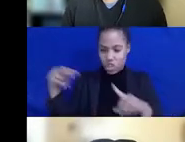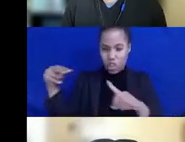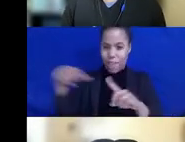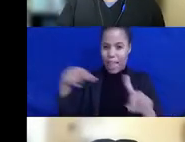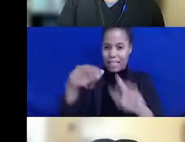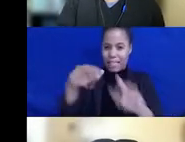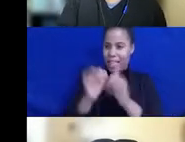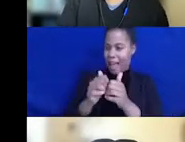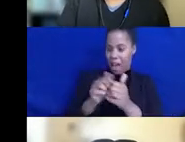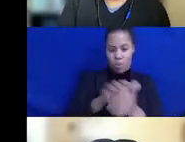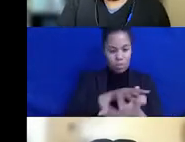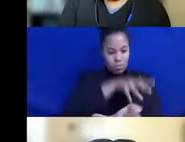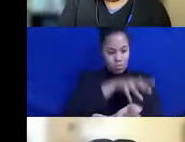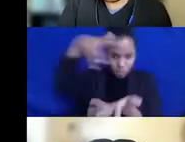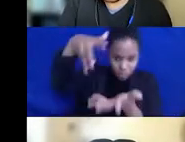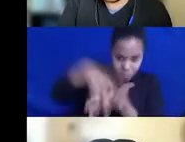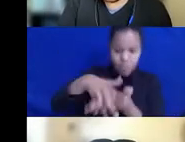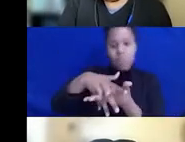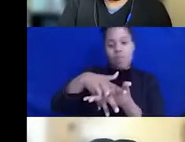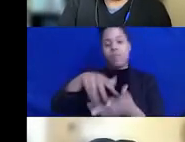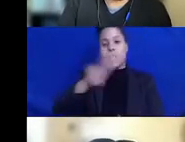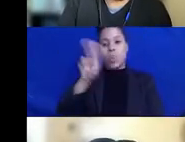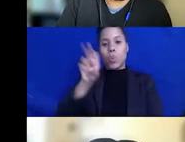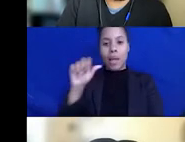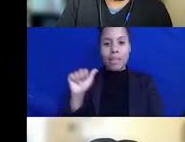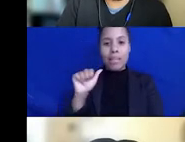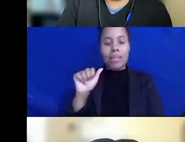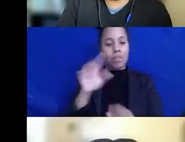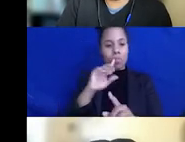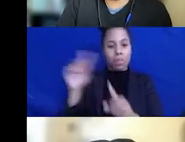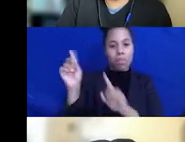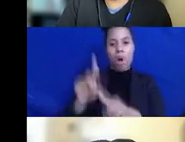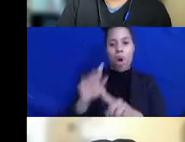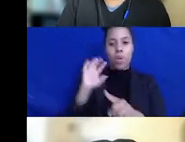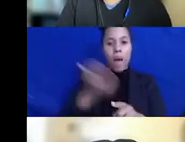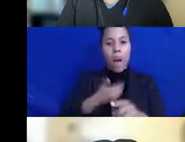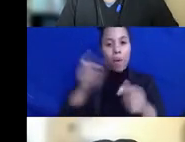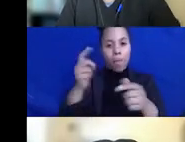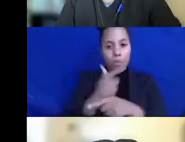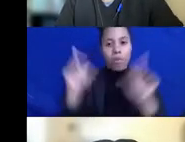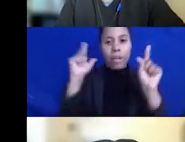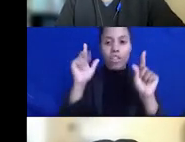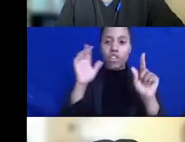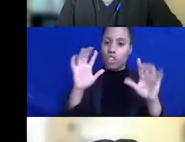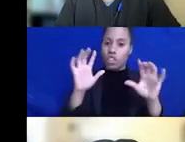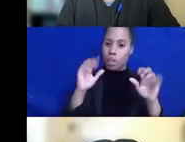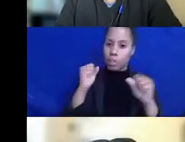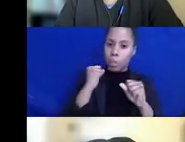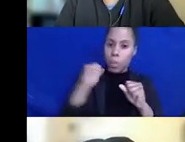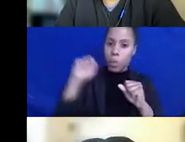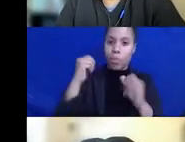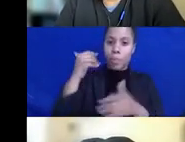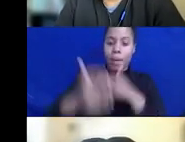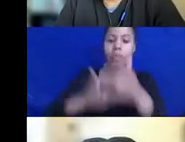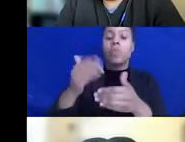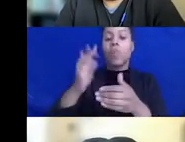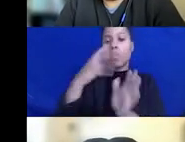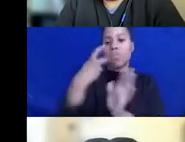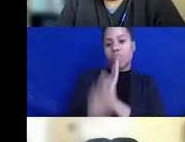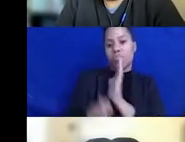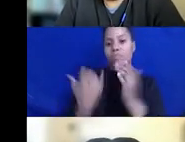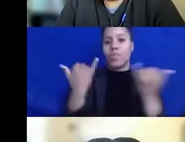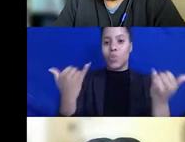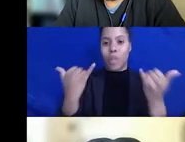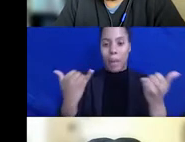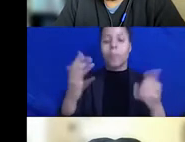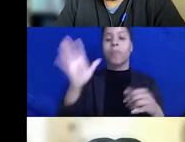of the United States response to our liberation movements. And we're going to get into that today. So I'm going to pass it